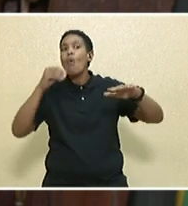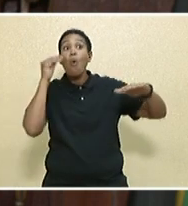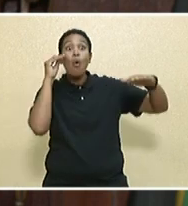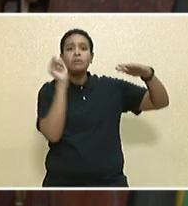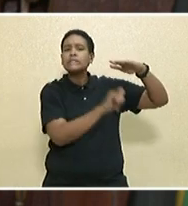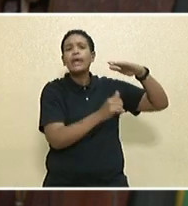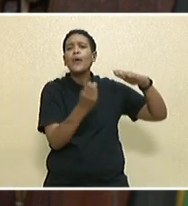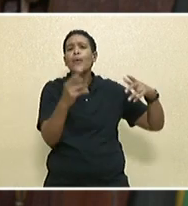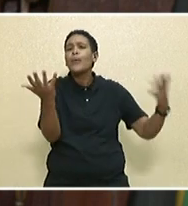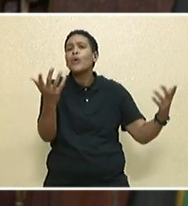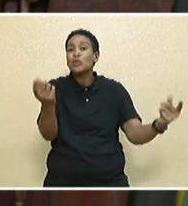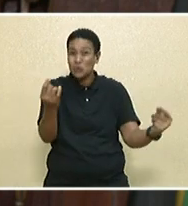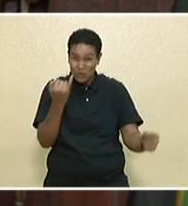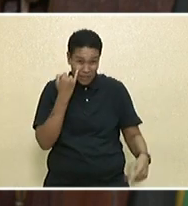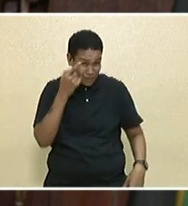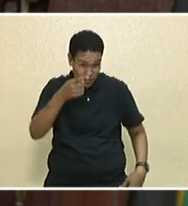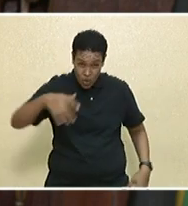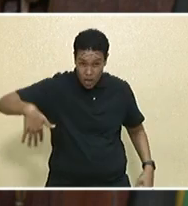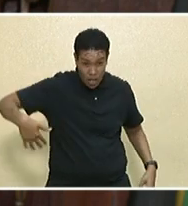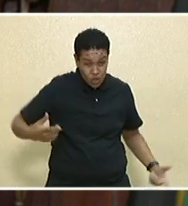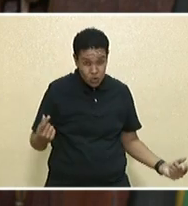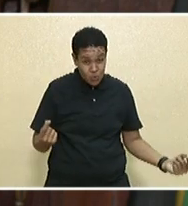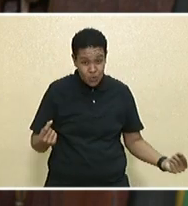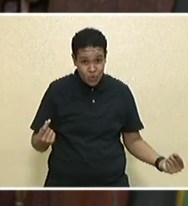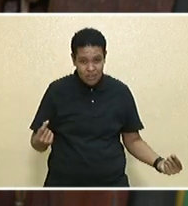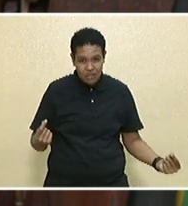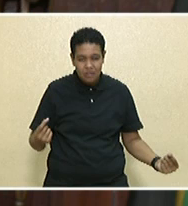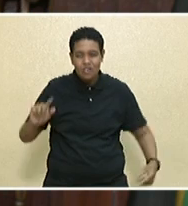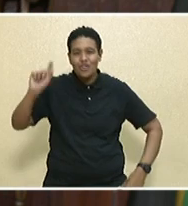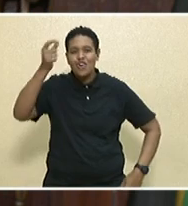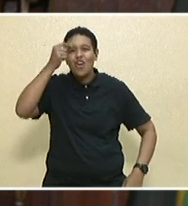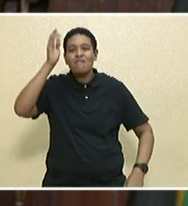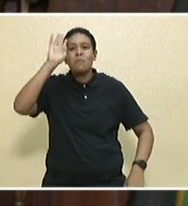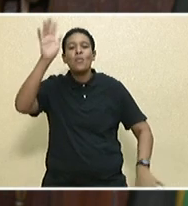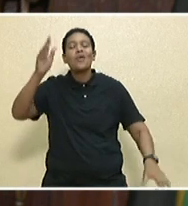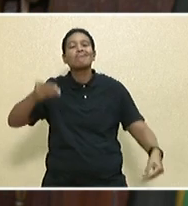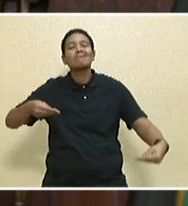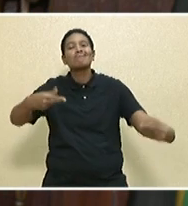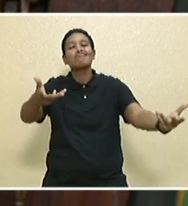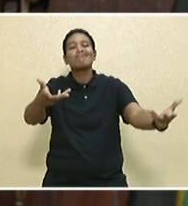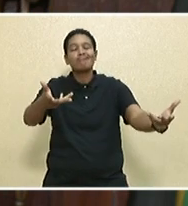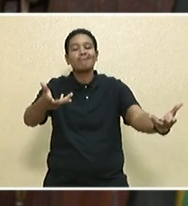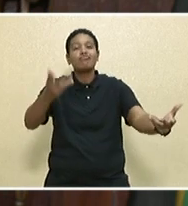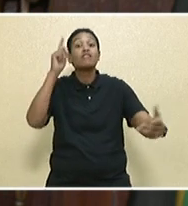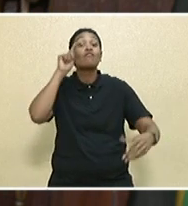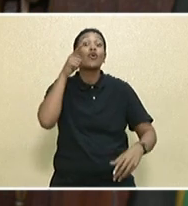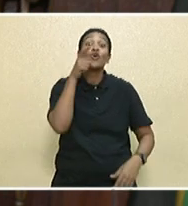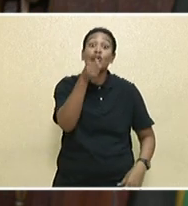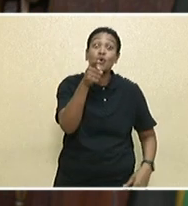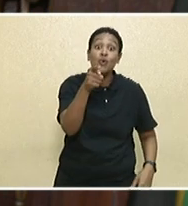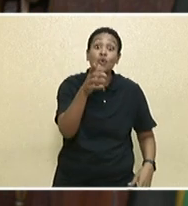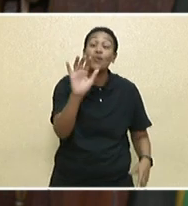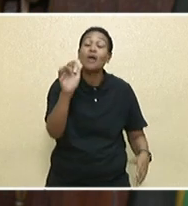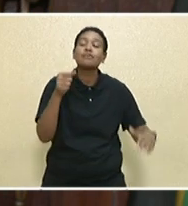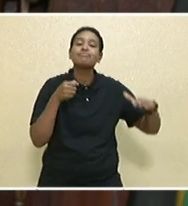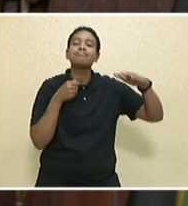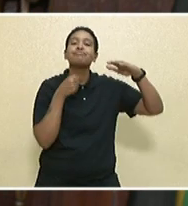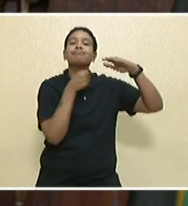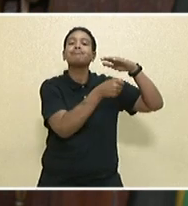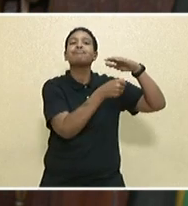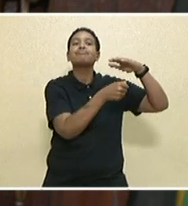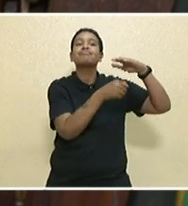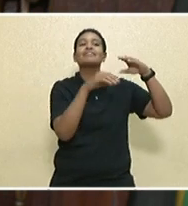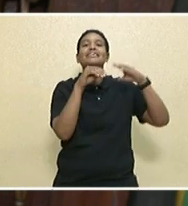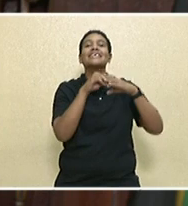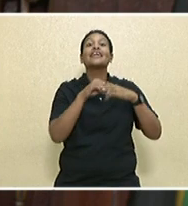quarantine. If not, the government will make provisions for you to be housed in